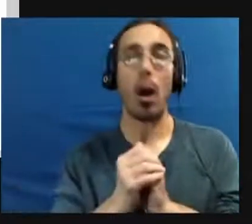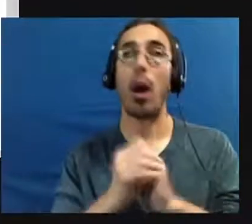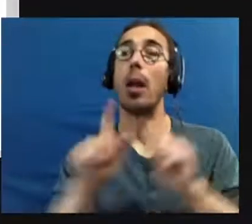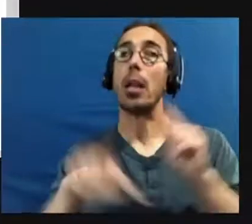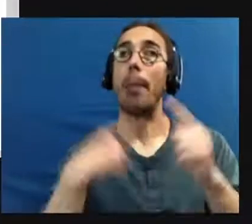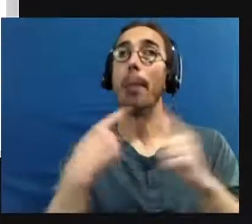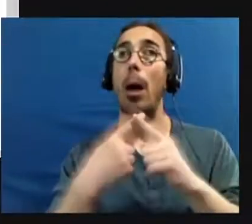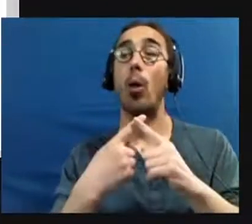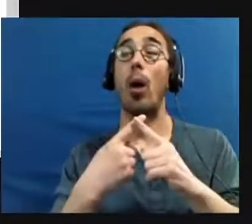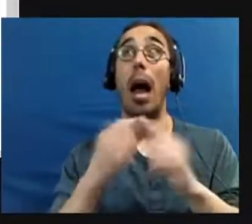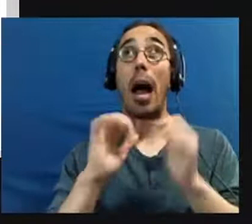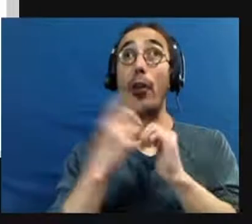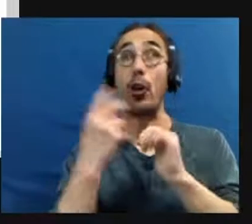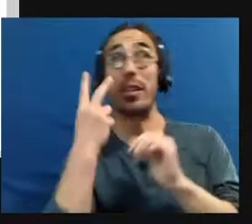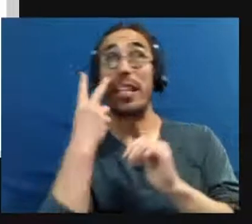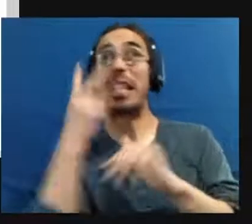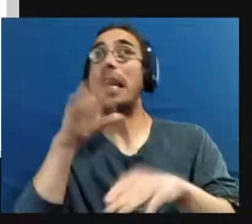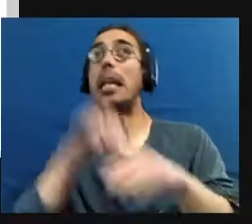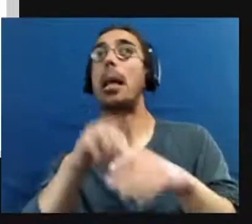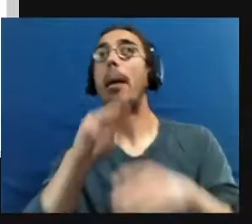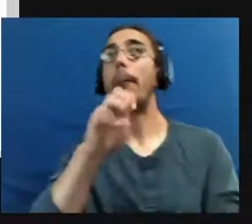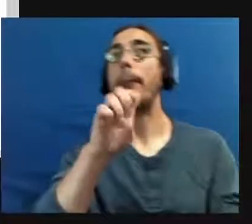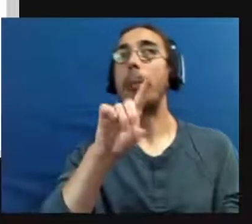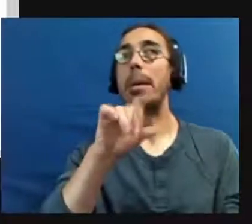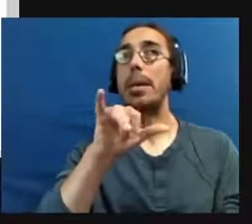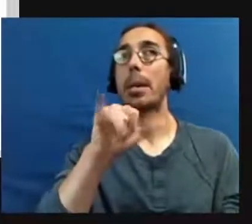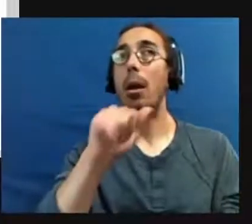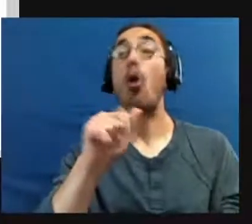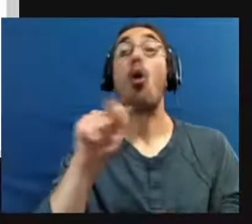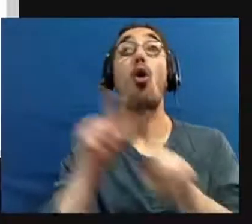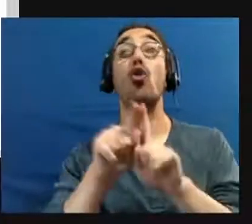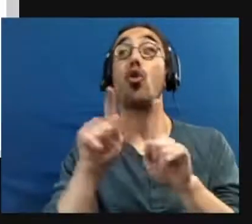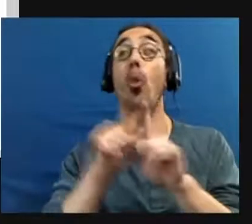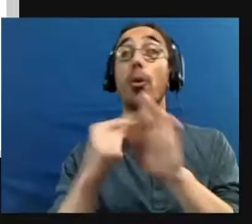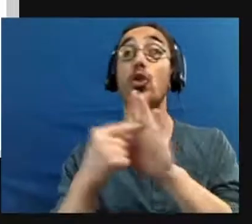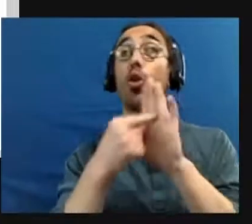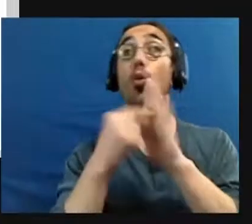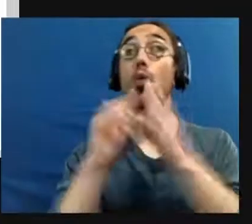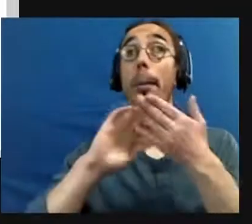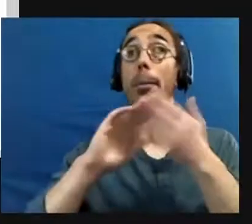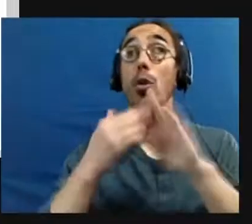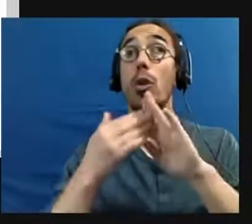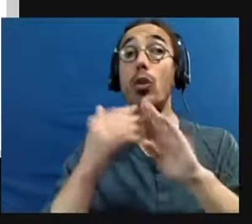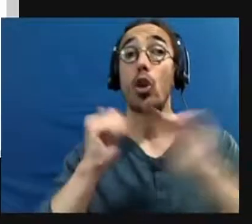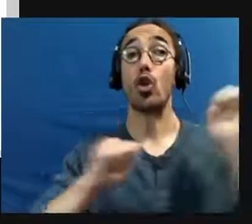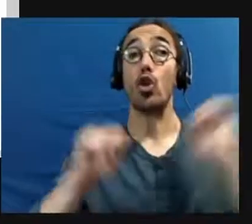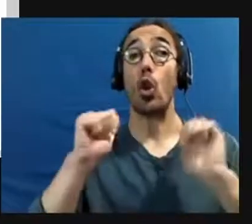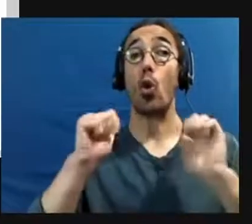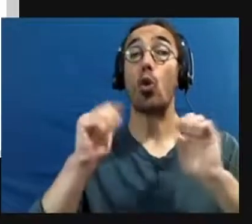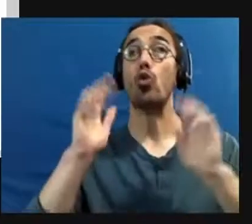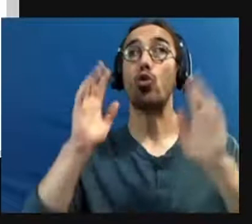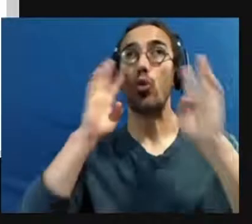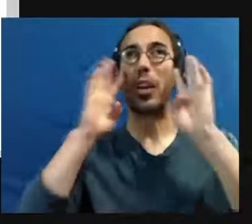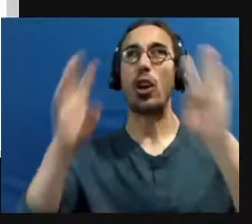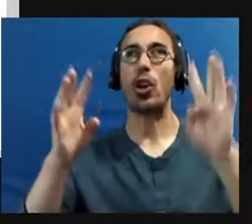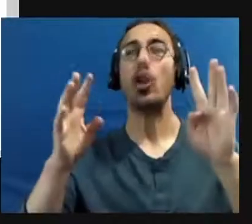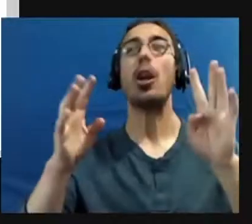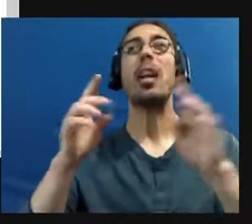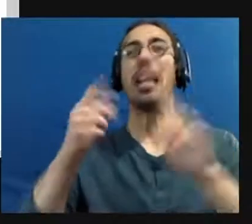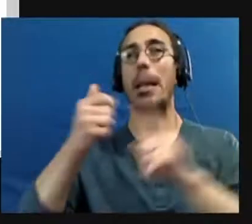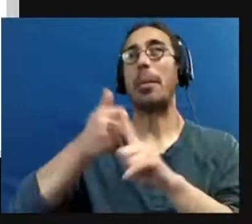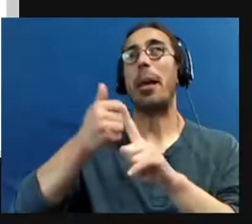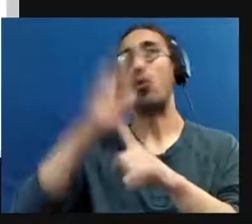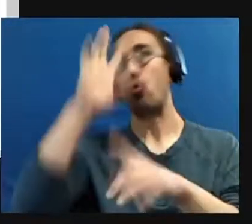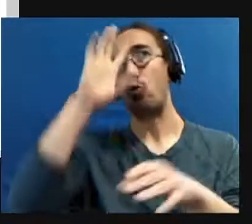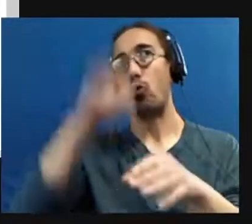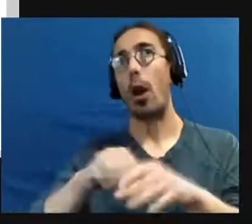in media. I also really want to just point out Community. Again, the show creator is autistic, but he says he actually didn't